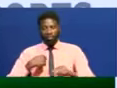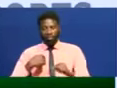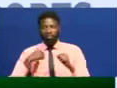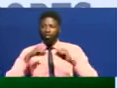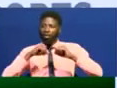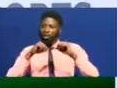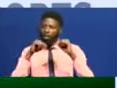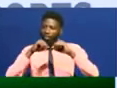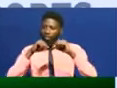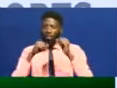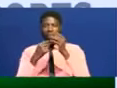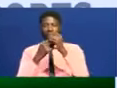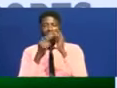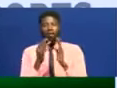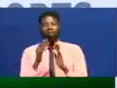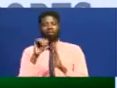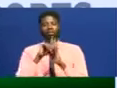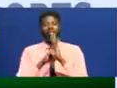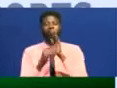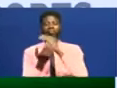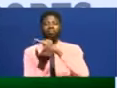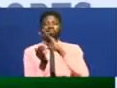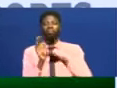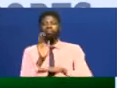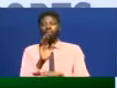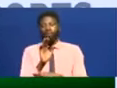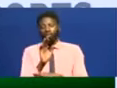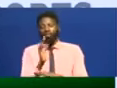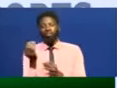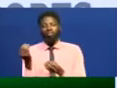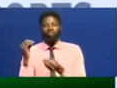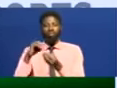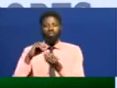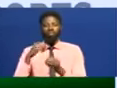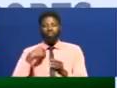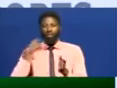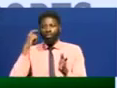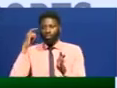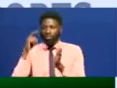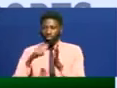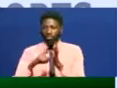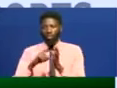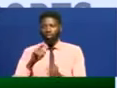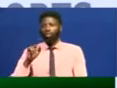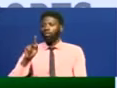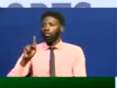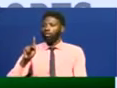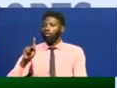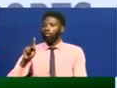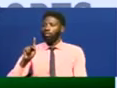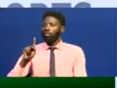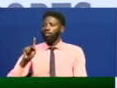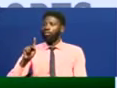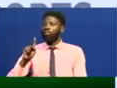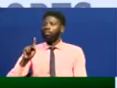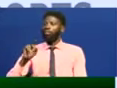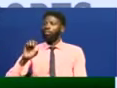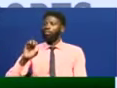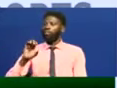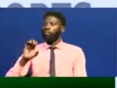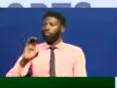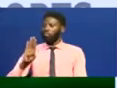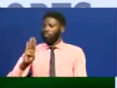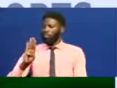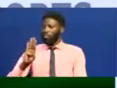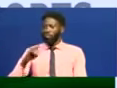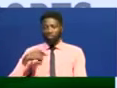and returning big time in this space. I want to acknowledge the Kenya Commercial Bank, a bank that I'm very proud of, Kenyan